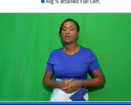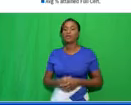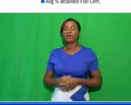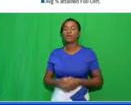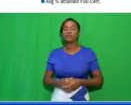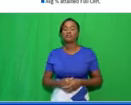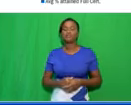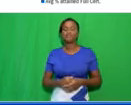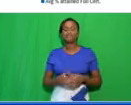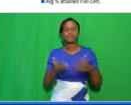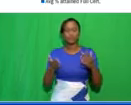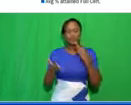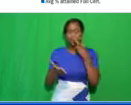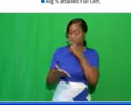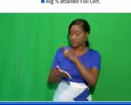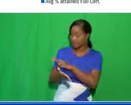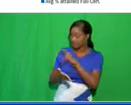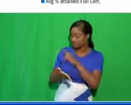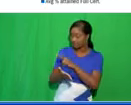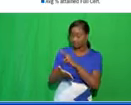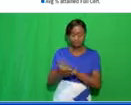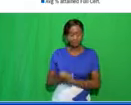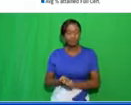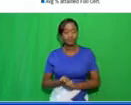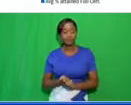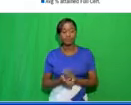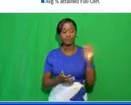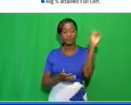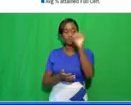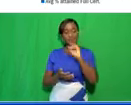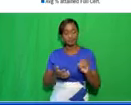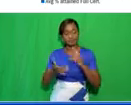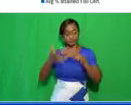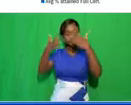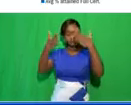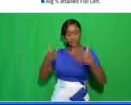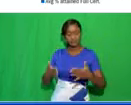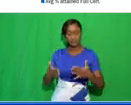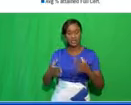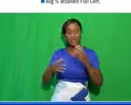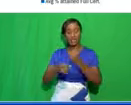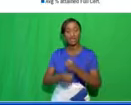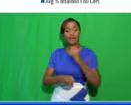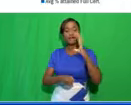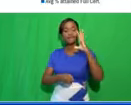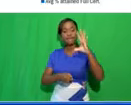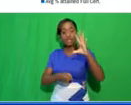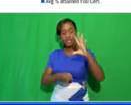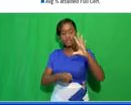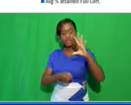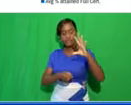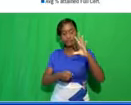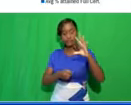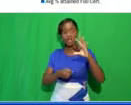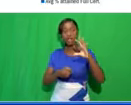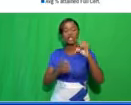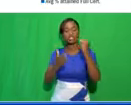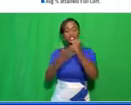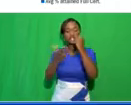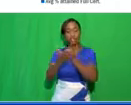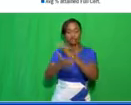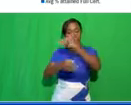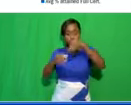there would be the percentage of students achieving five subjects, which